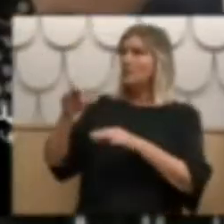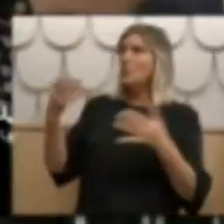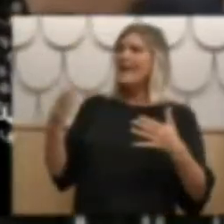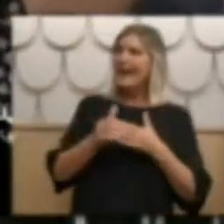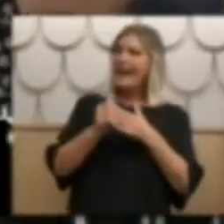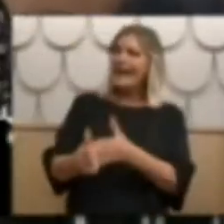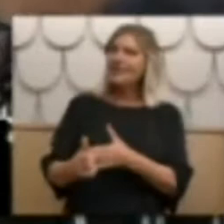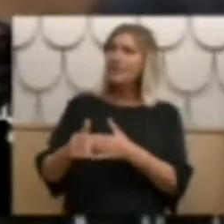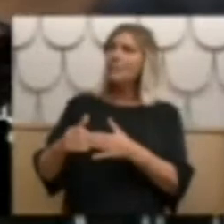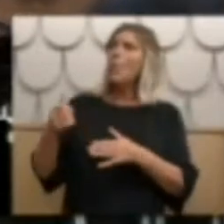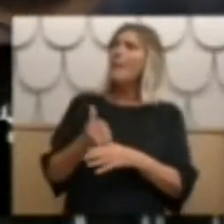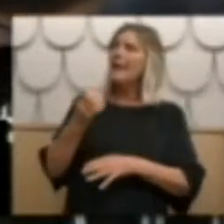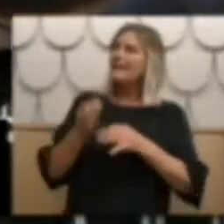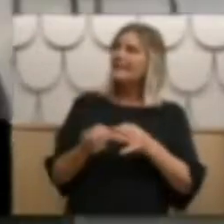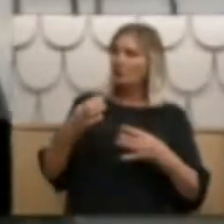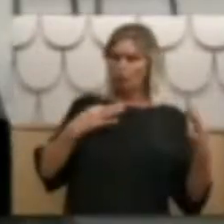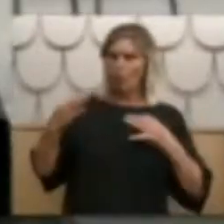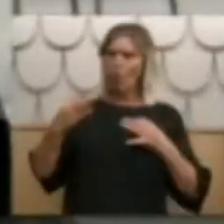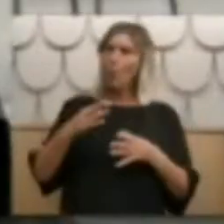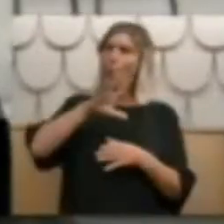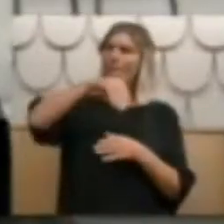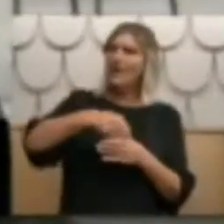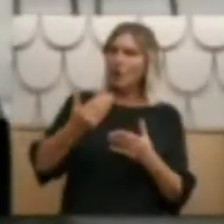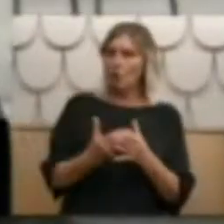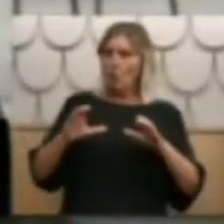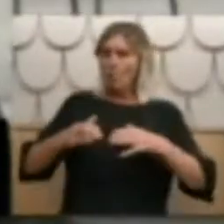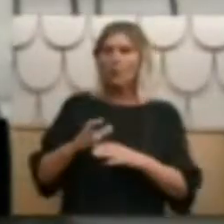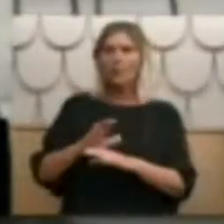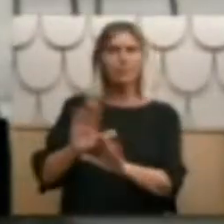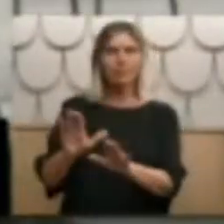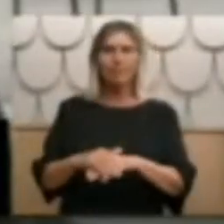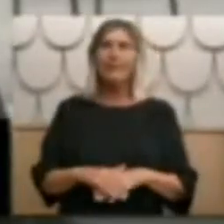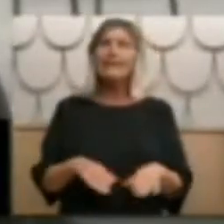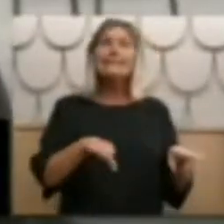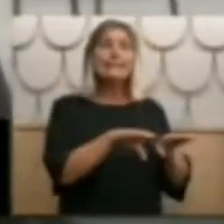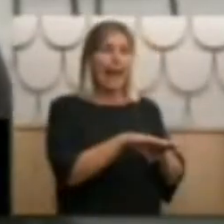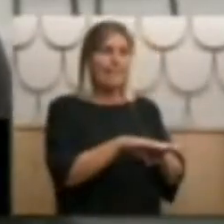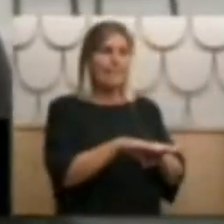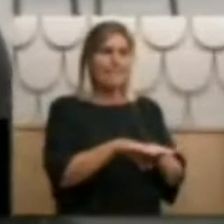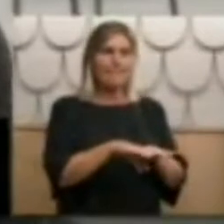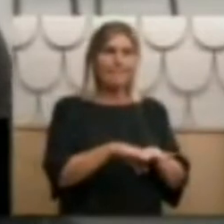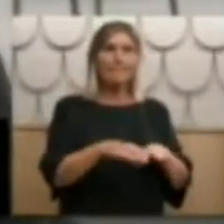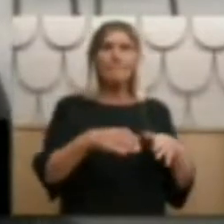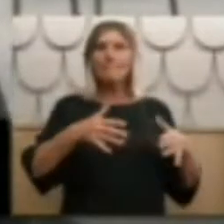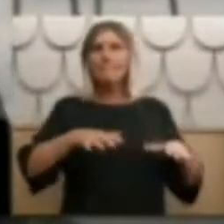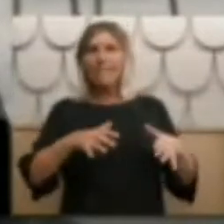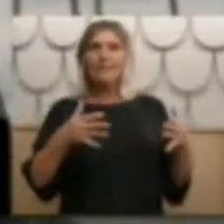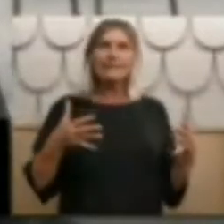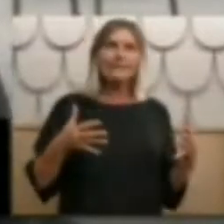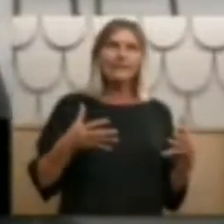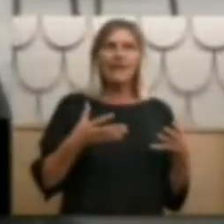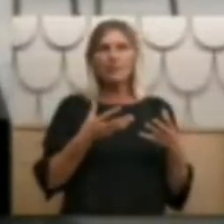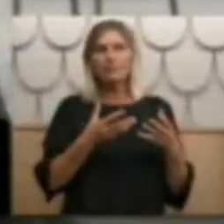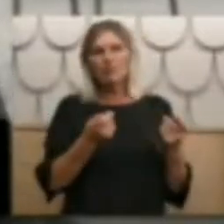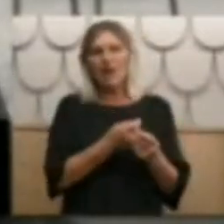or decision-making positions within a new body. Likewise, and maybe this has to be softened,